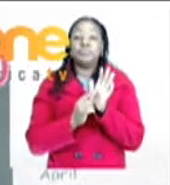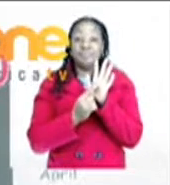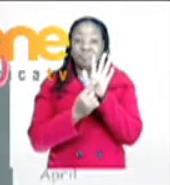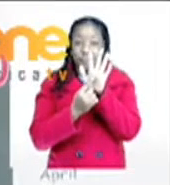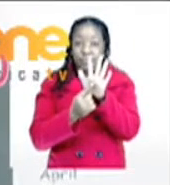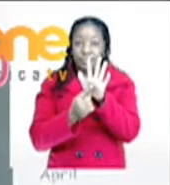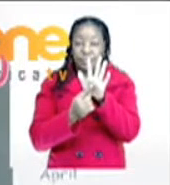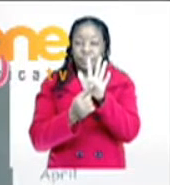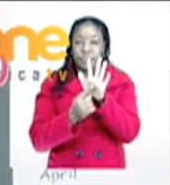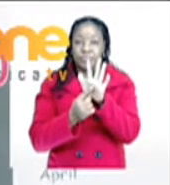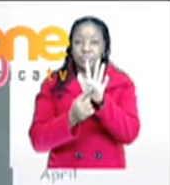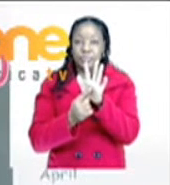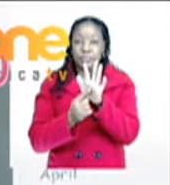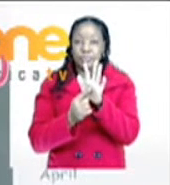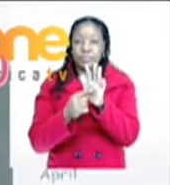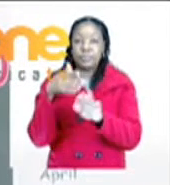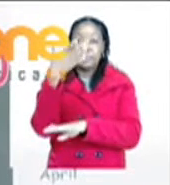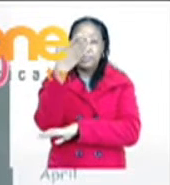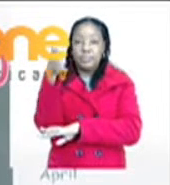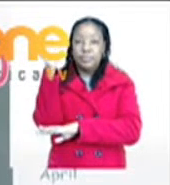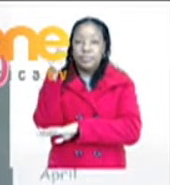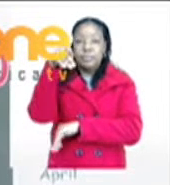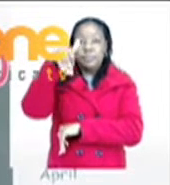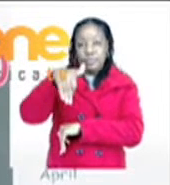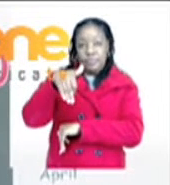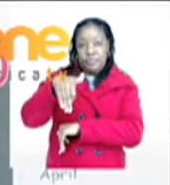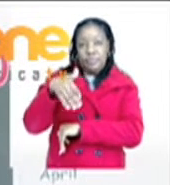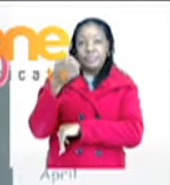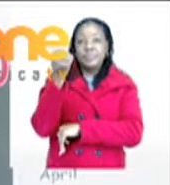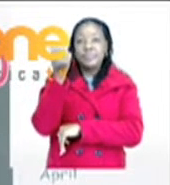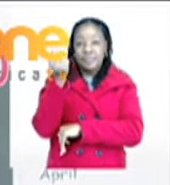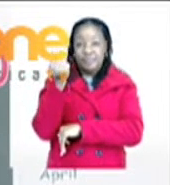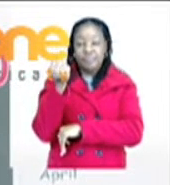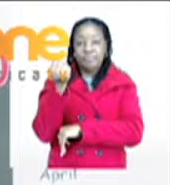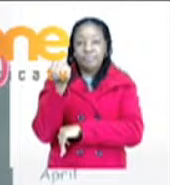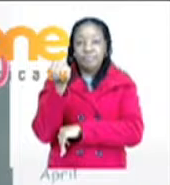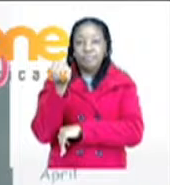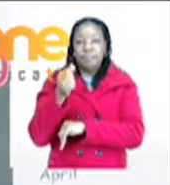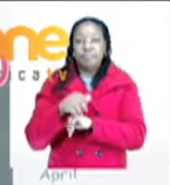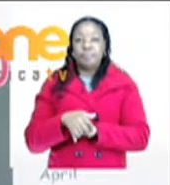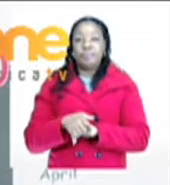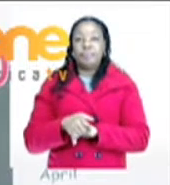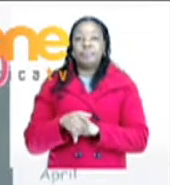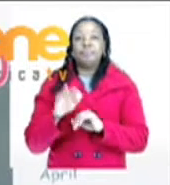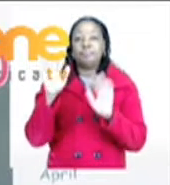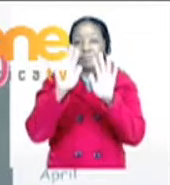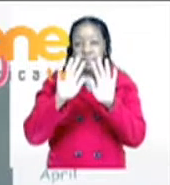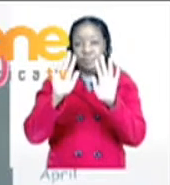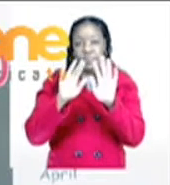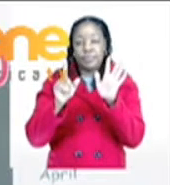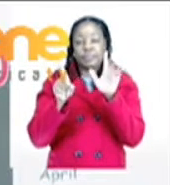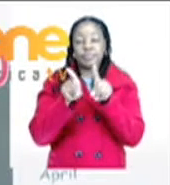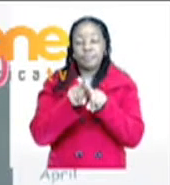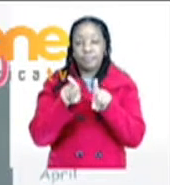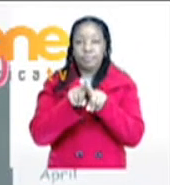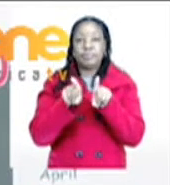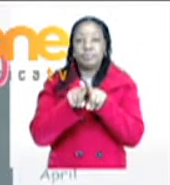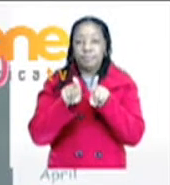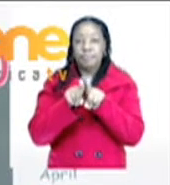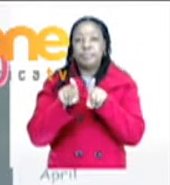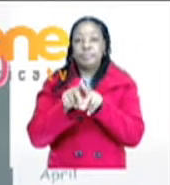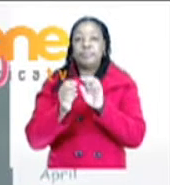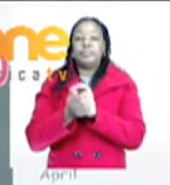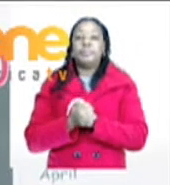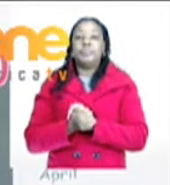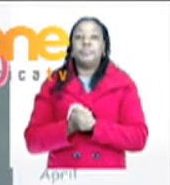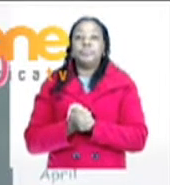on the board, the Namibian flag has been shown to us, and follow the colors as you